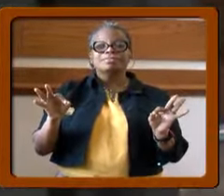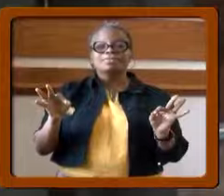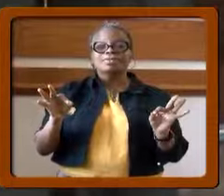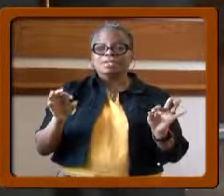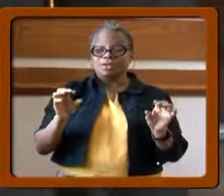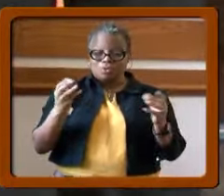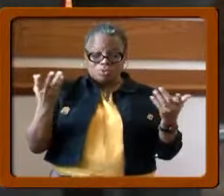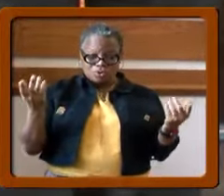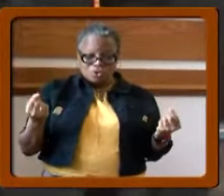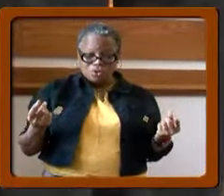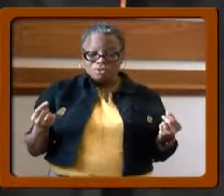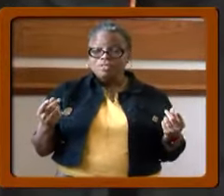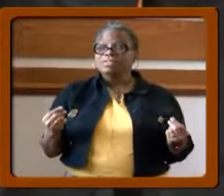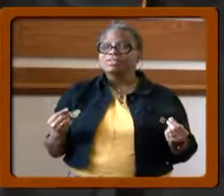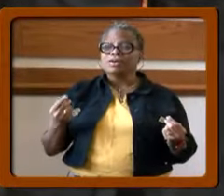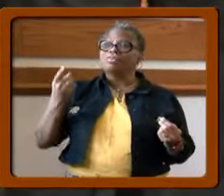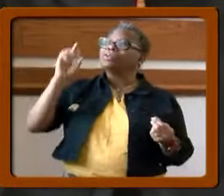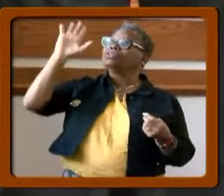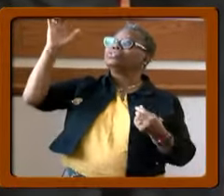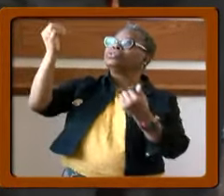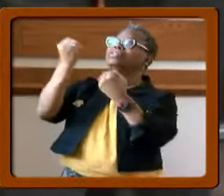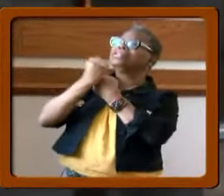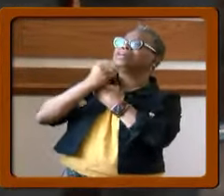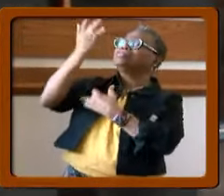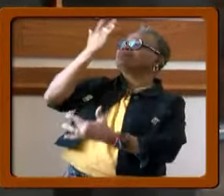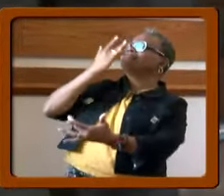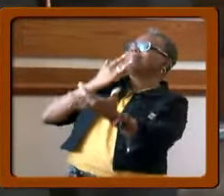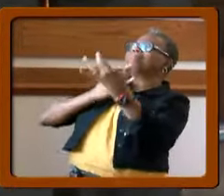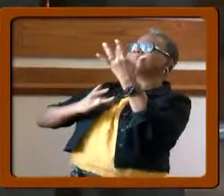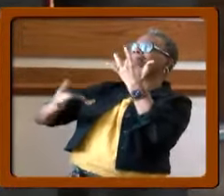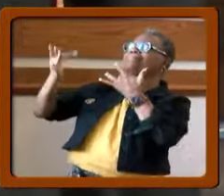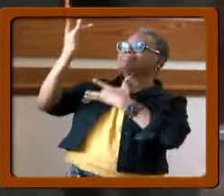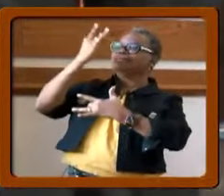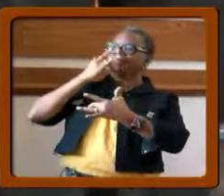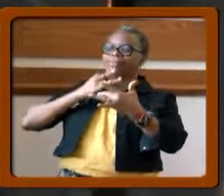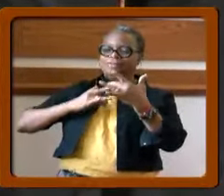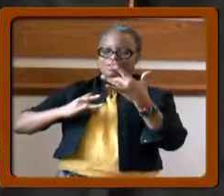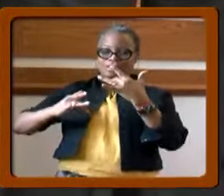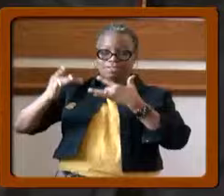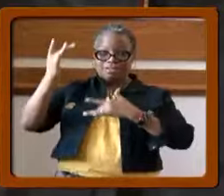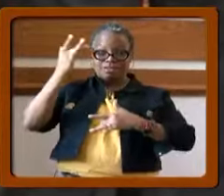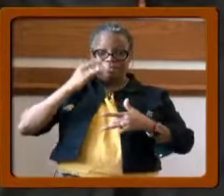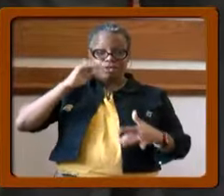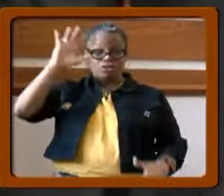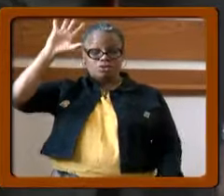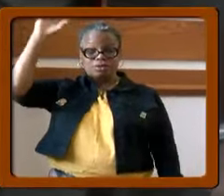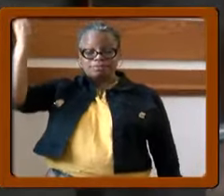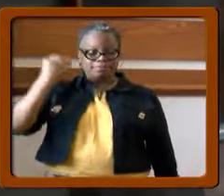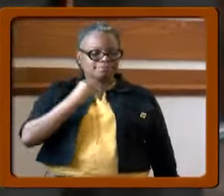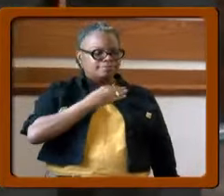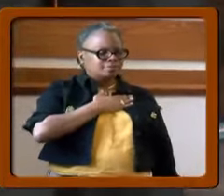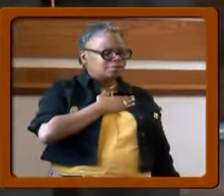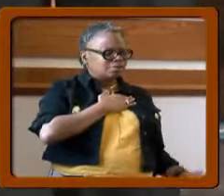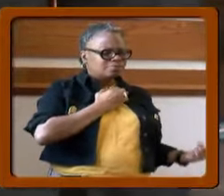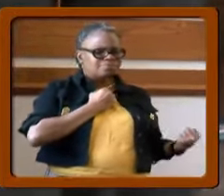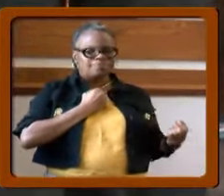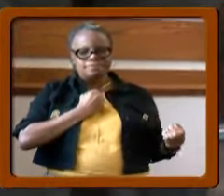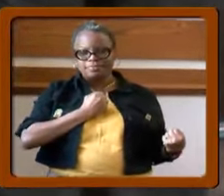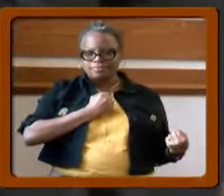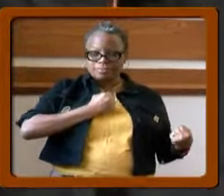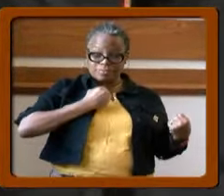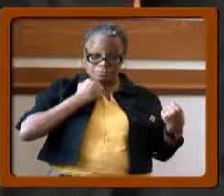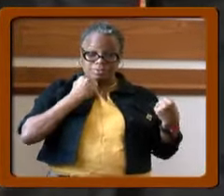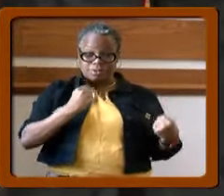the love and mercy you show. But your grace was strong enough